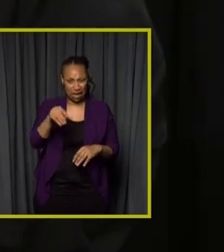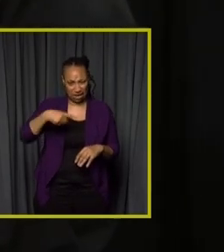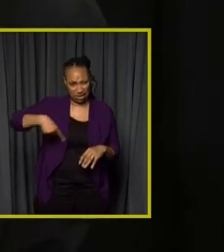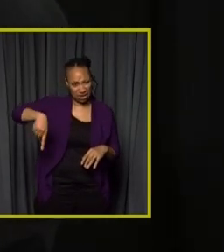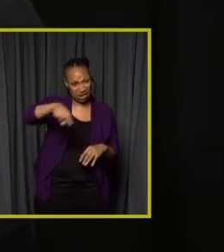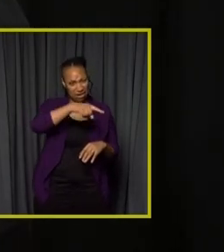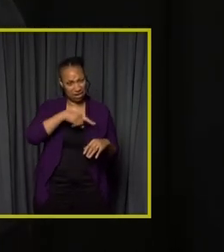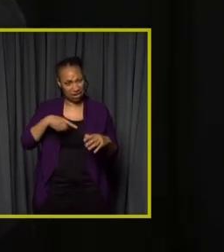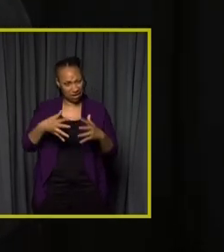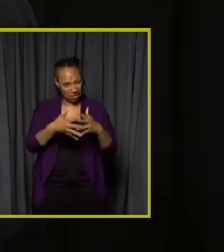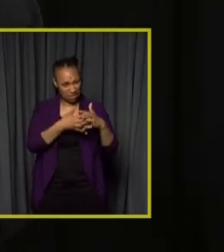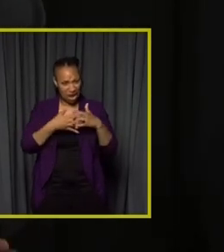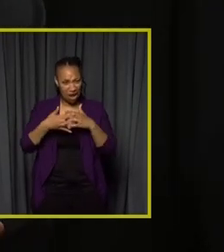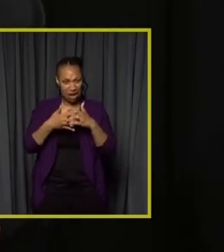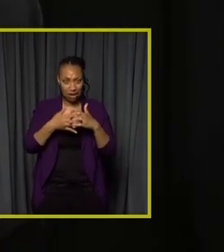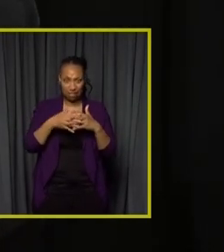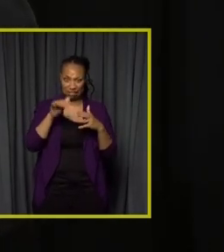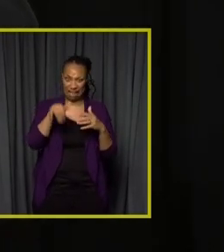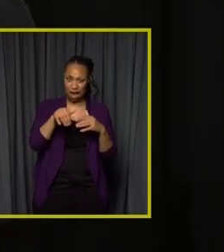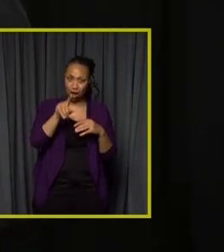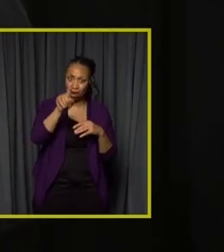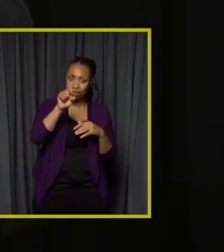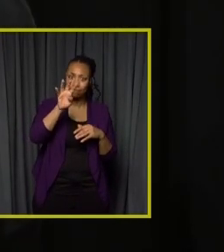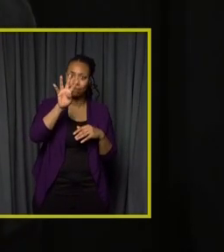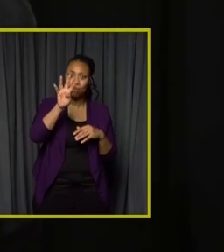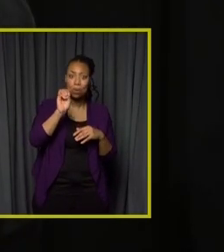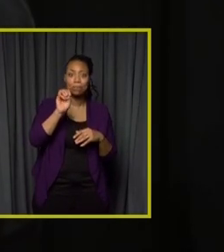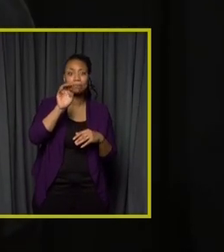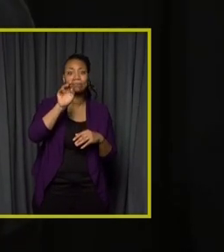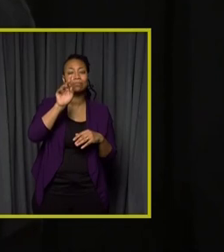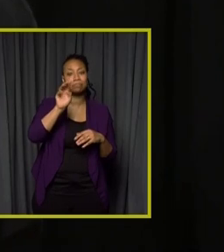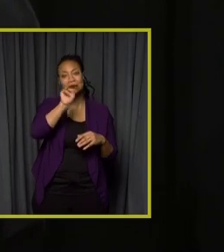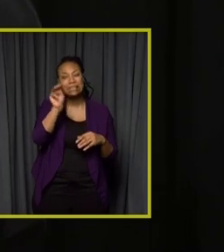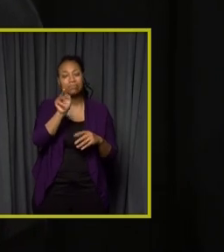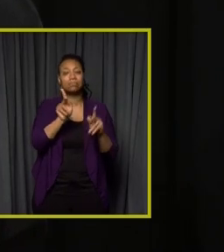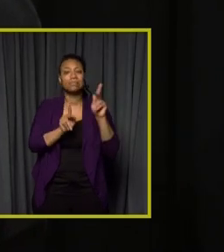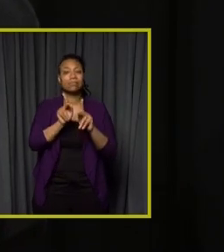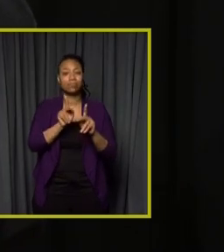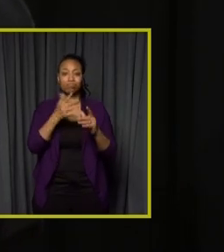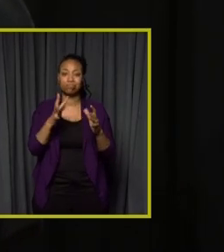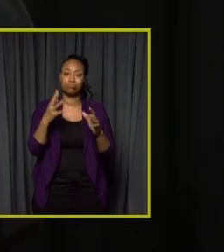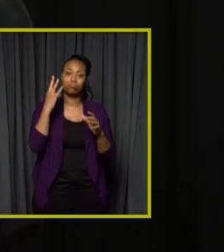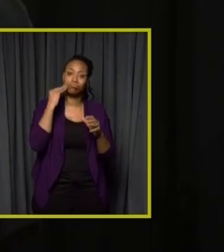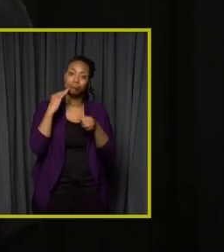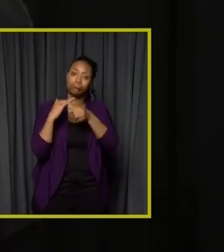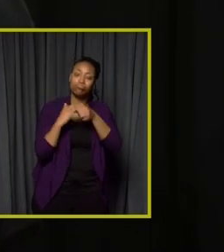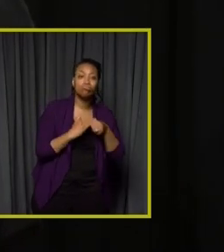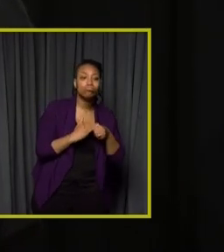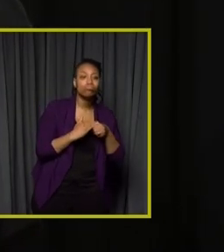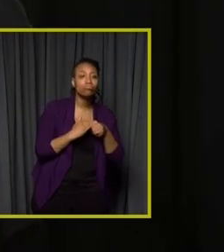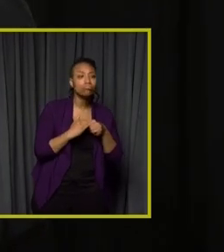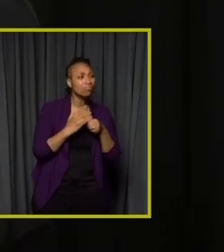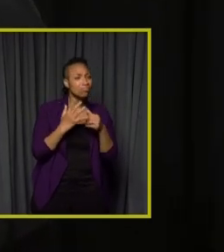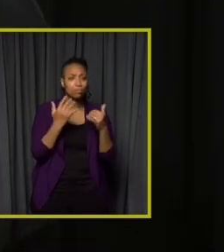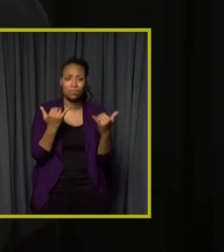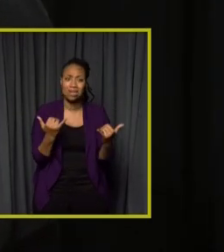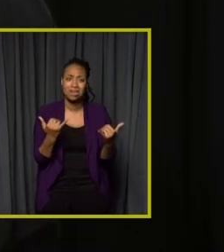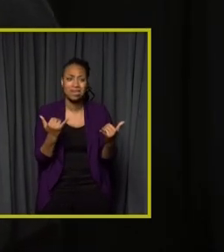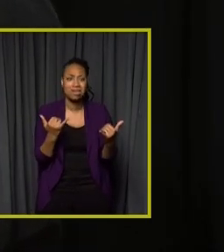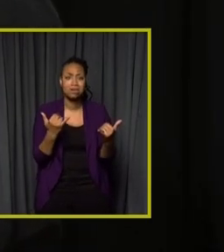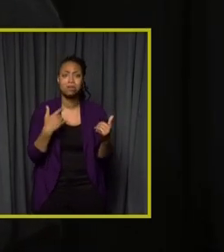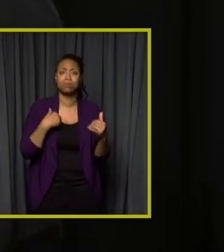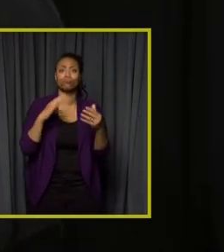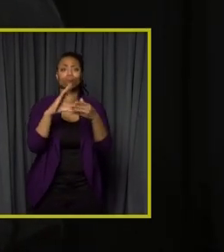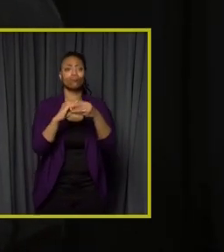we're here today, because today, even as I'm speaking now, it's just gone live. And it will go to every congressperson,